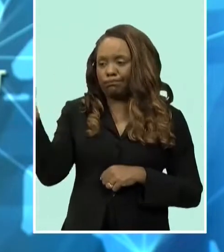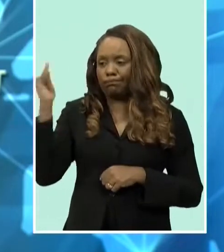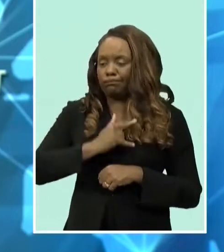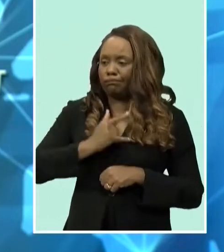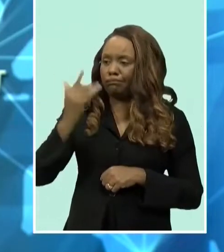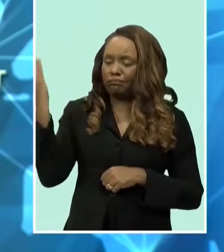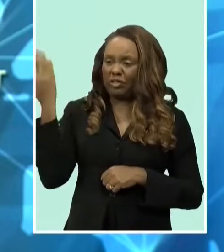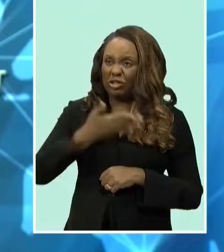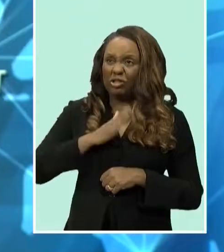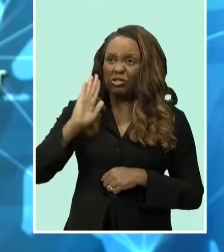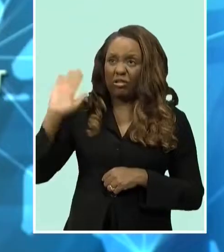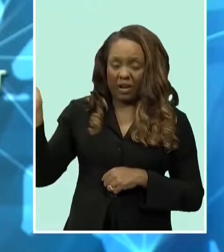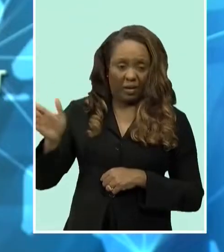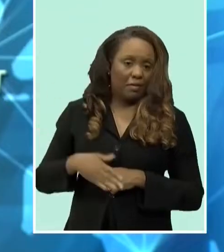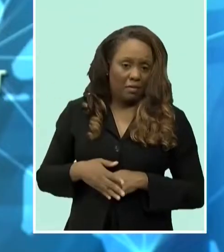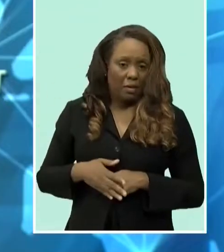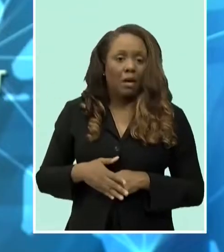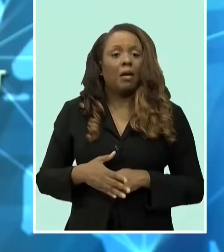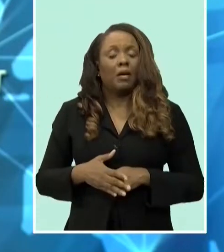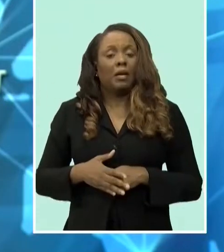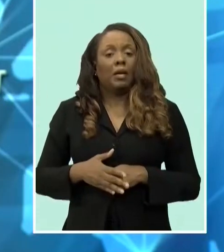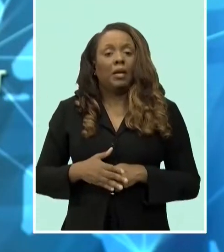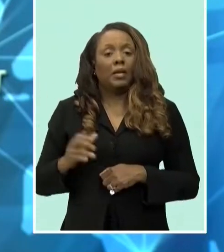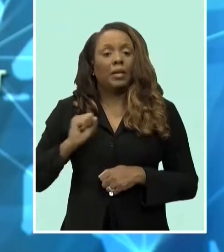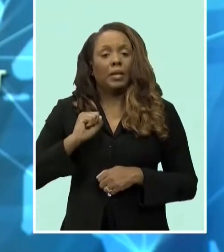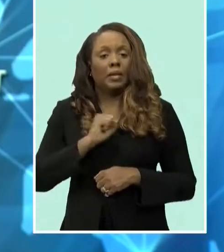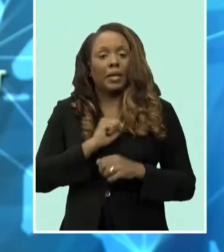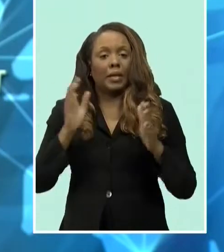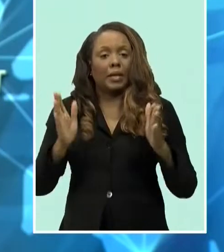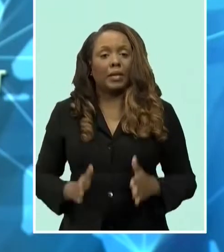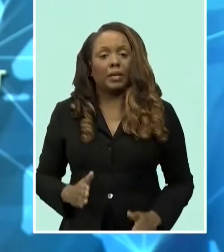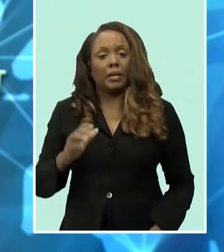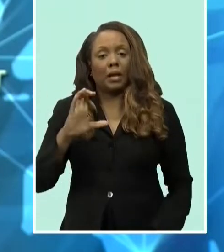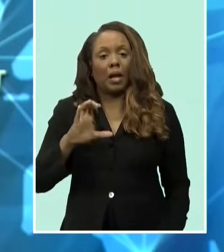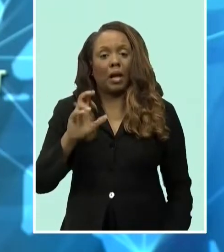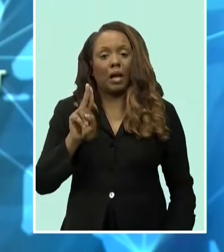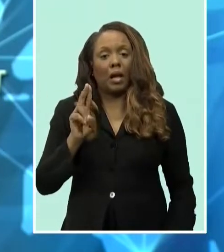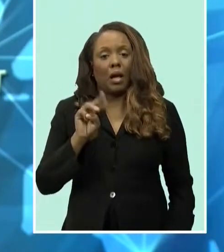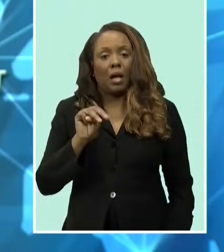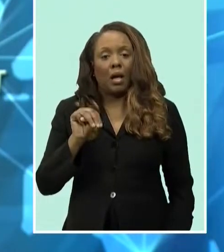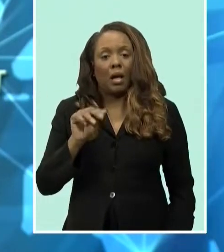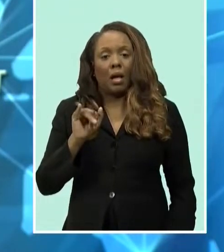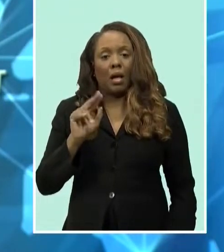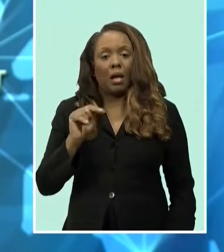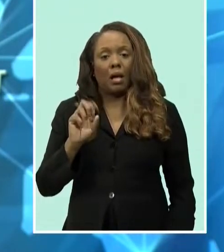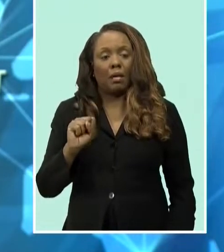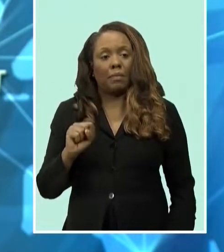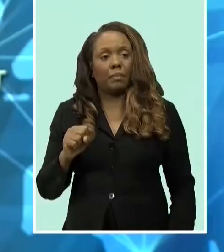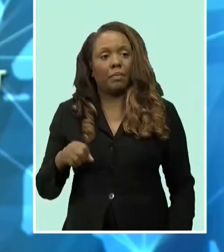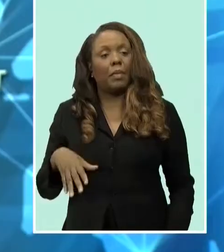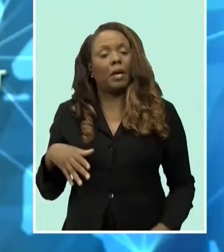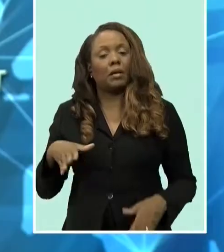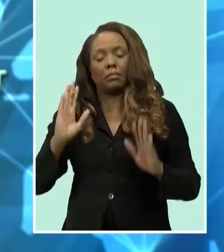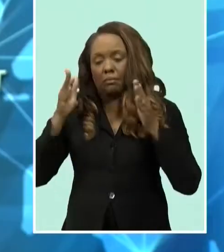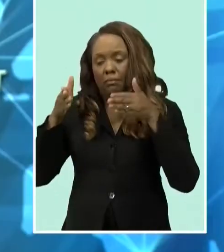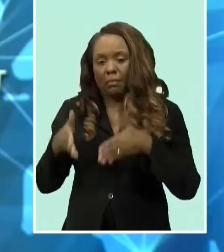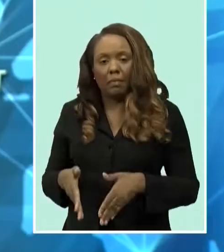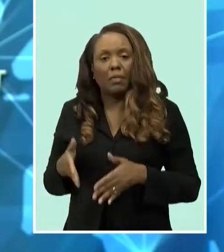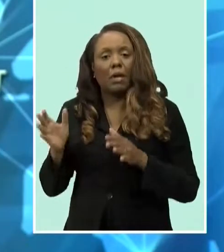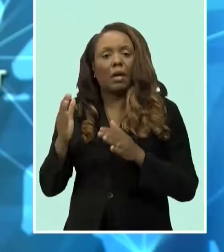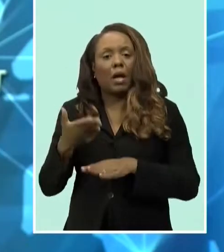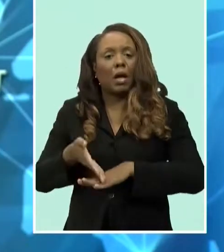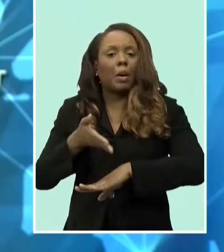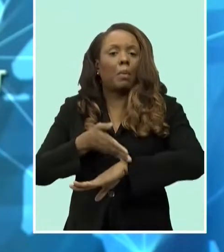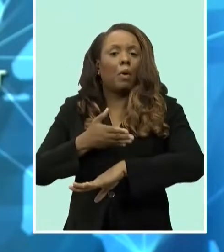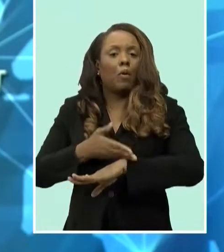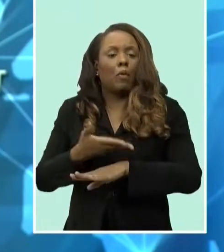Senator Lisa Cummins. She made the comment during a session this morning which focused on improving logistics between Africa and the Caribbean